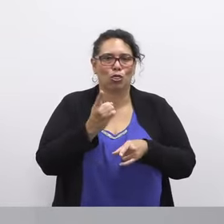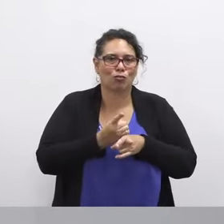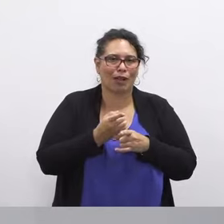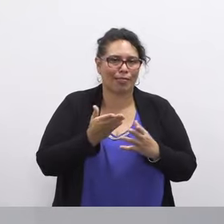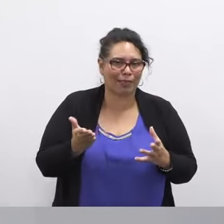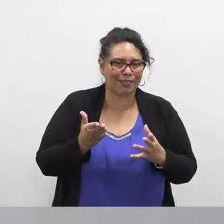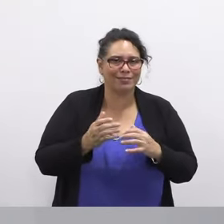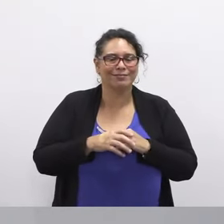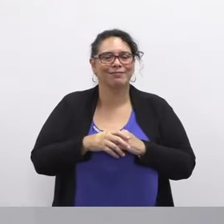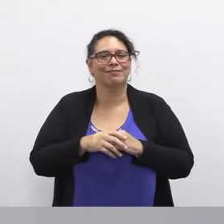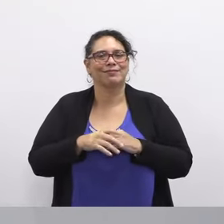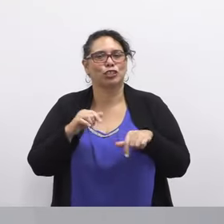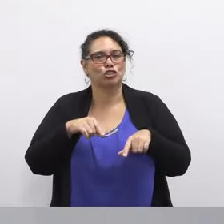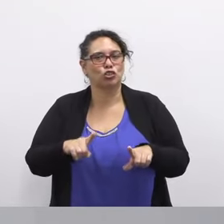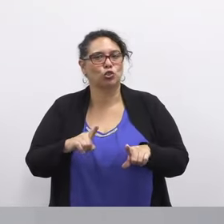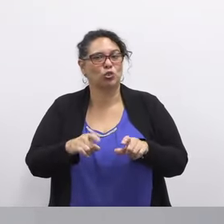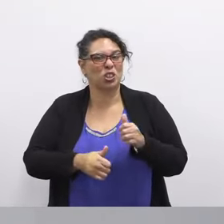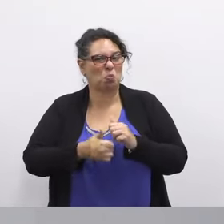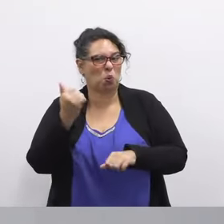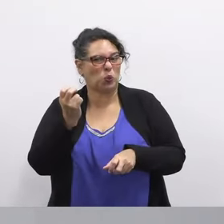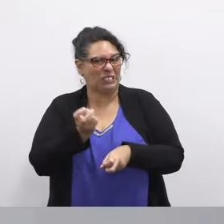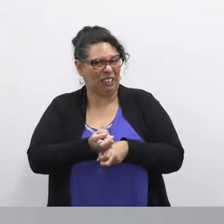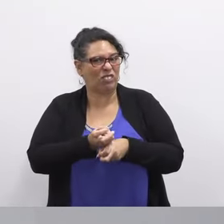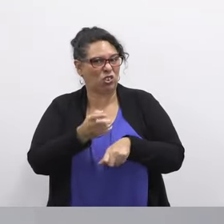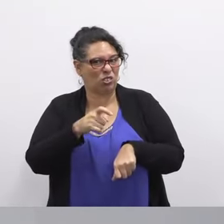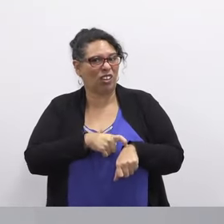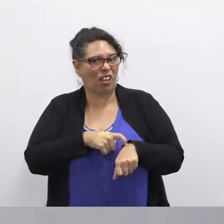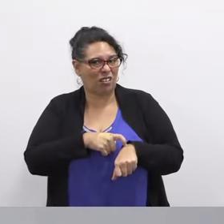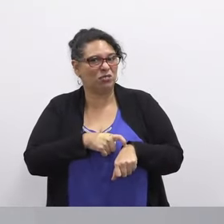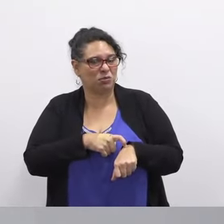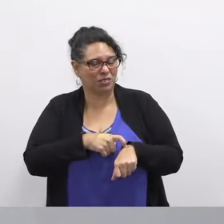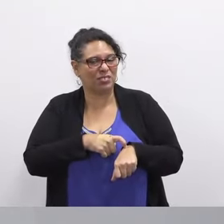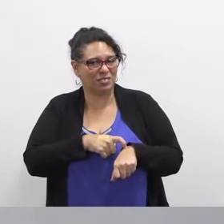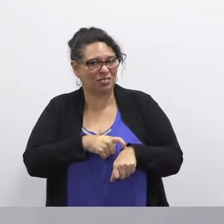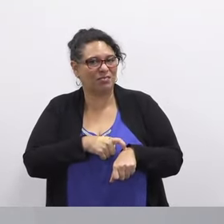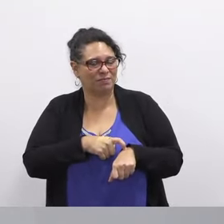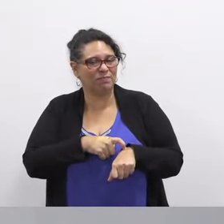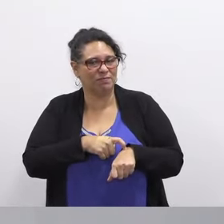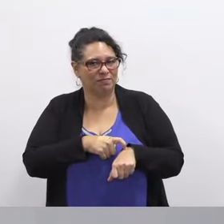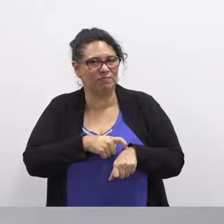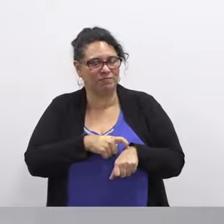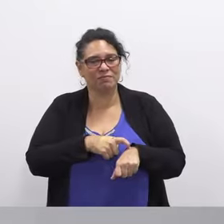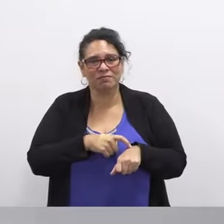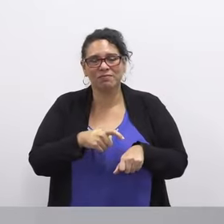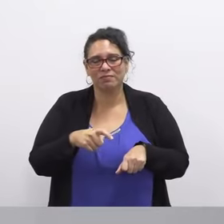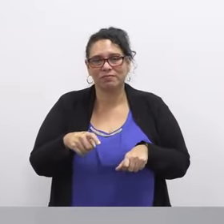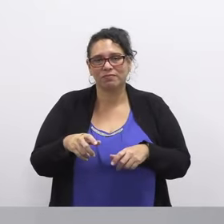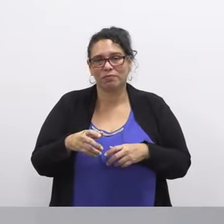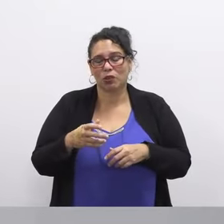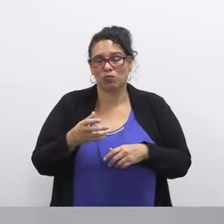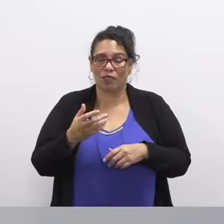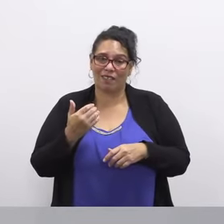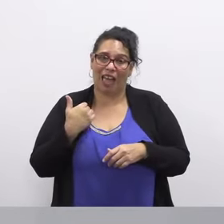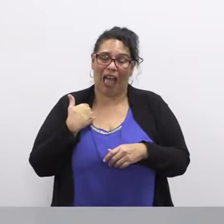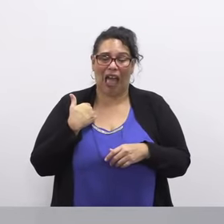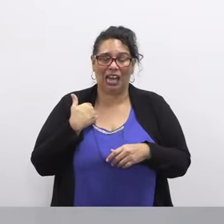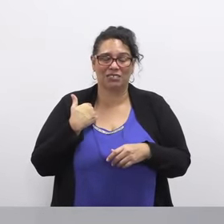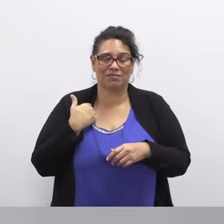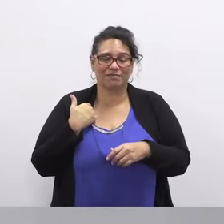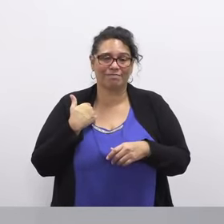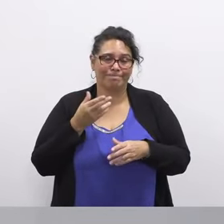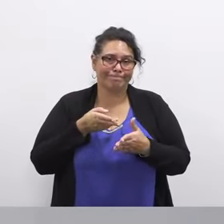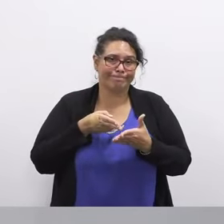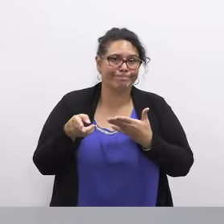right? And even during the most difficult times, you know, we've had very candid conversations the